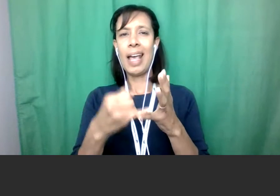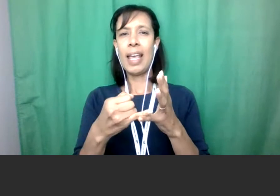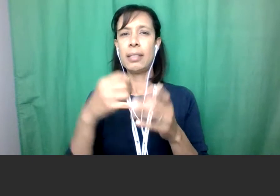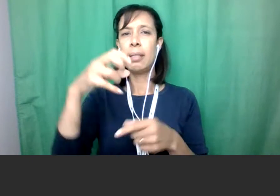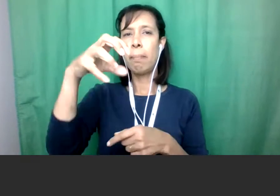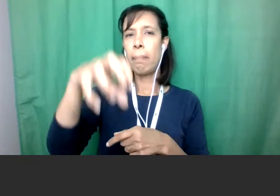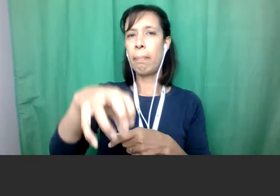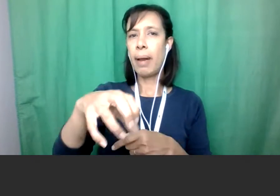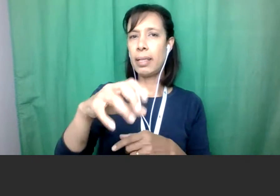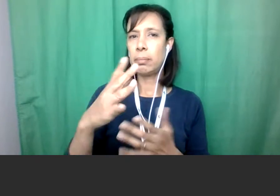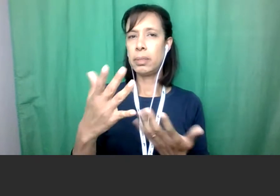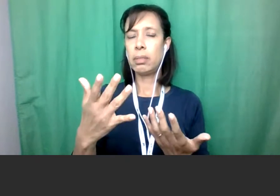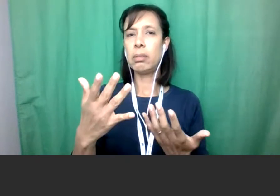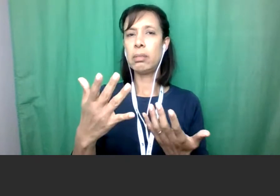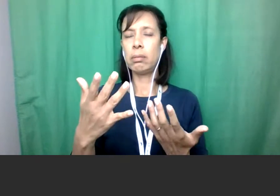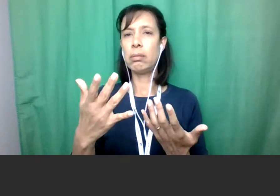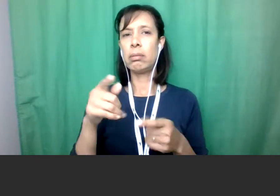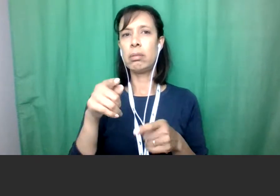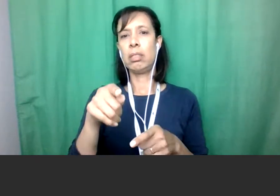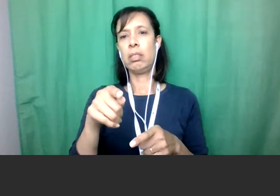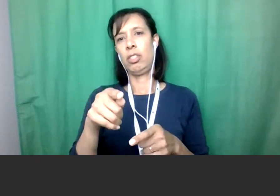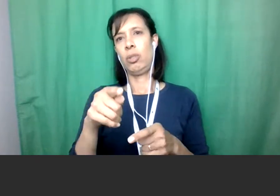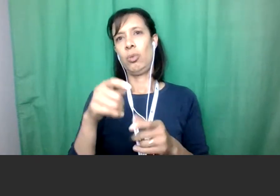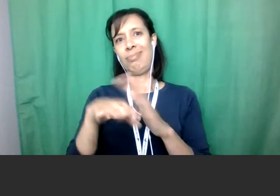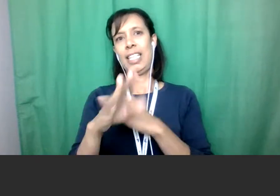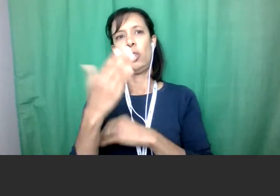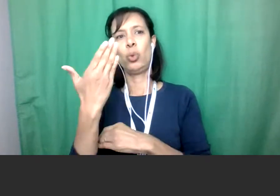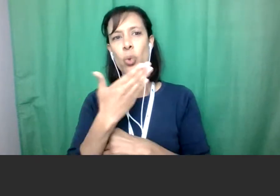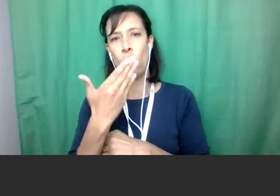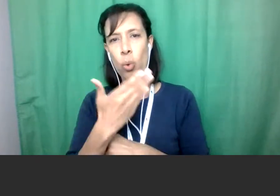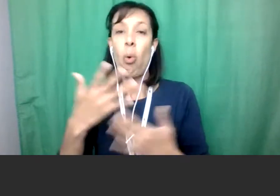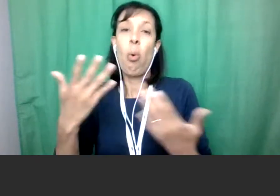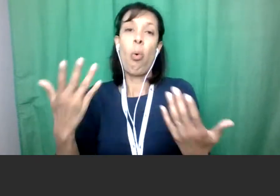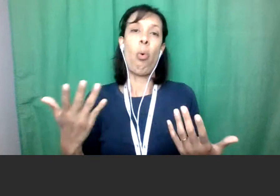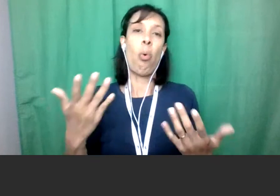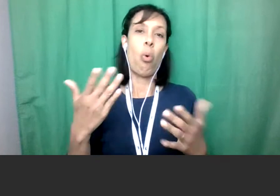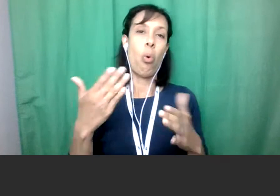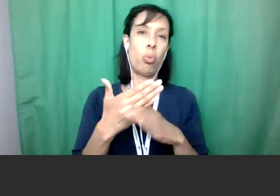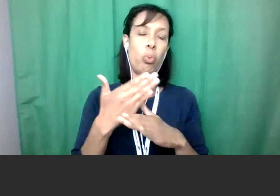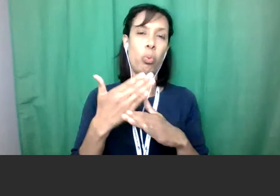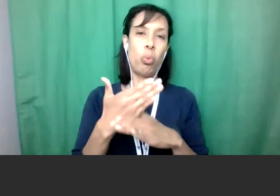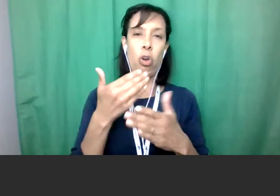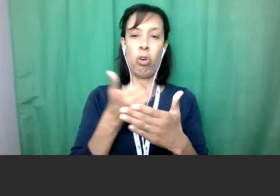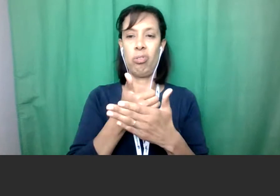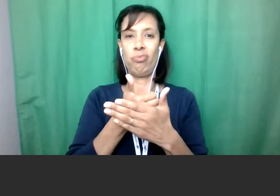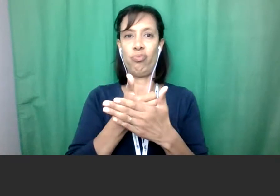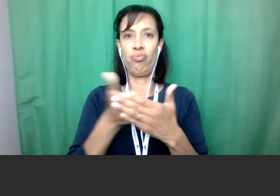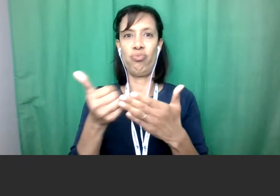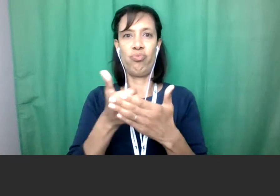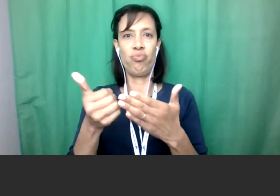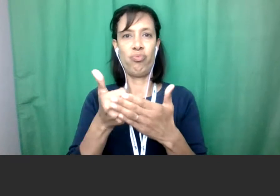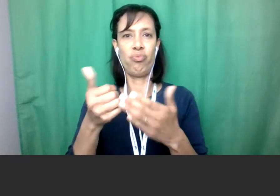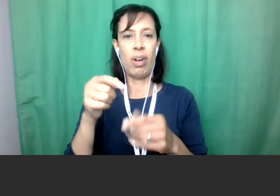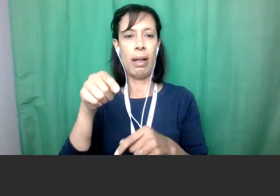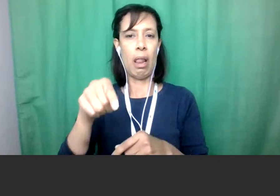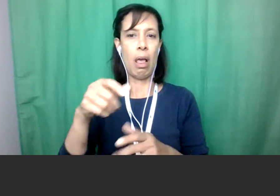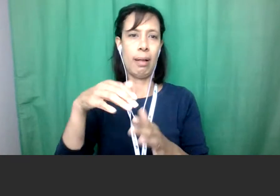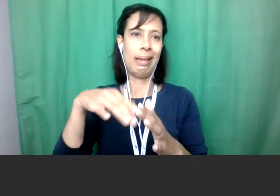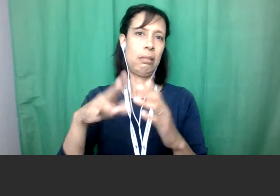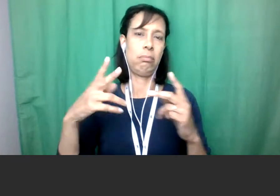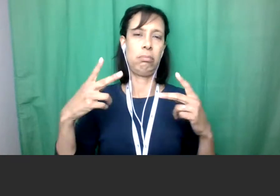of your education studies course, or you work regularly in an early years setting and you're really interested by early